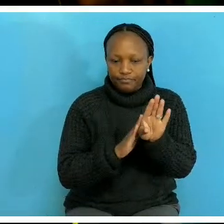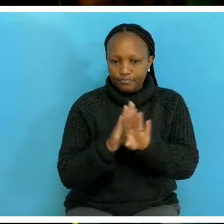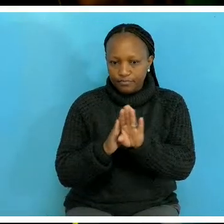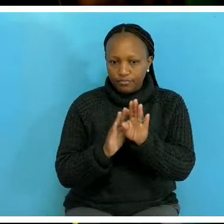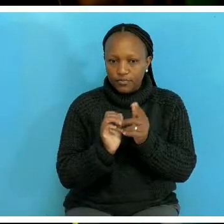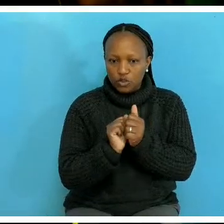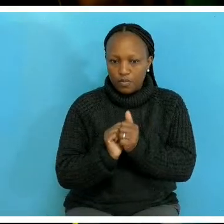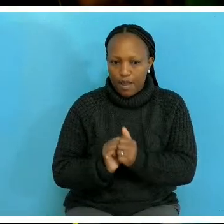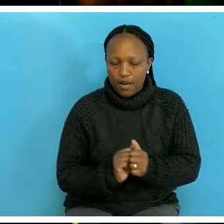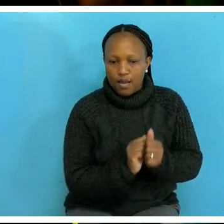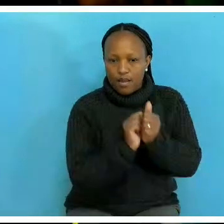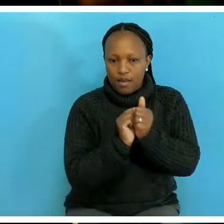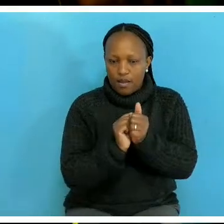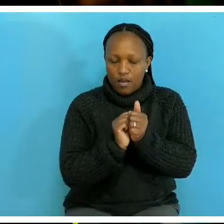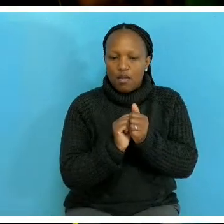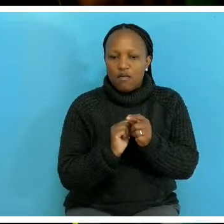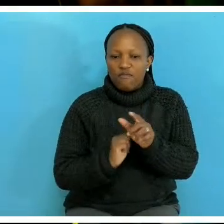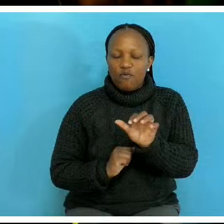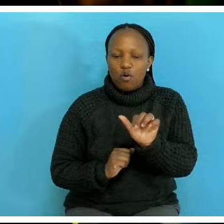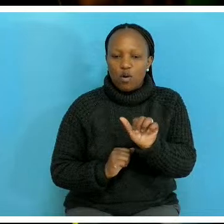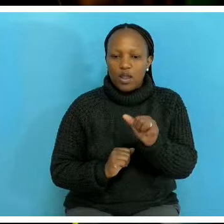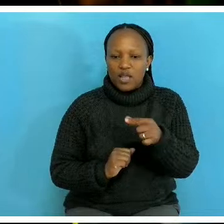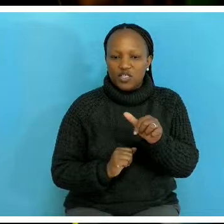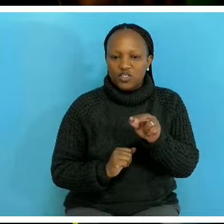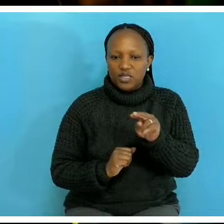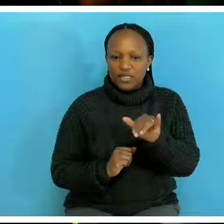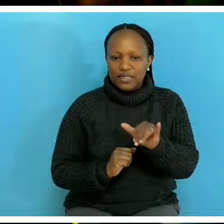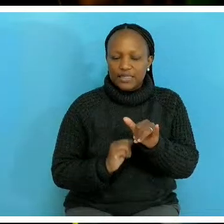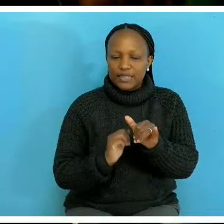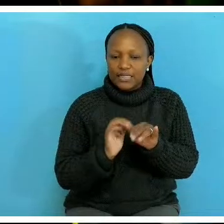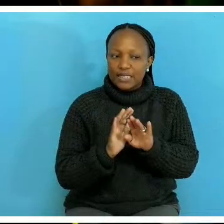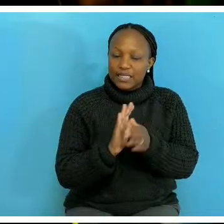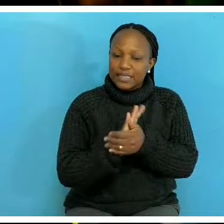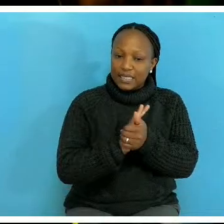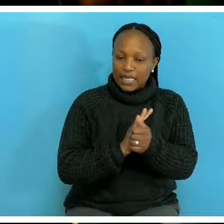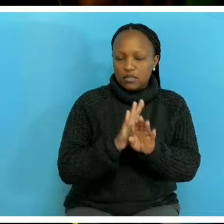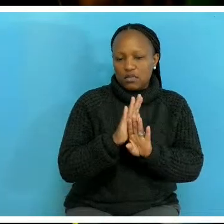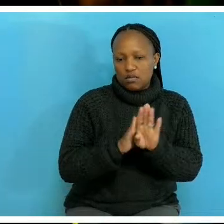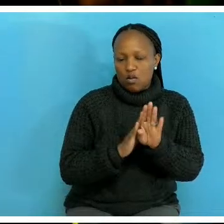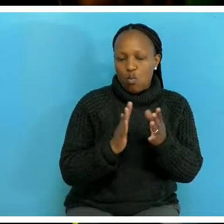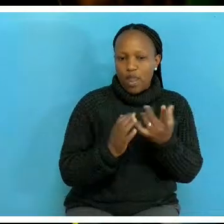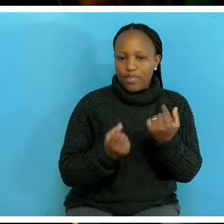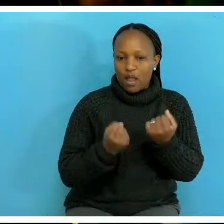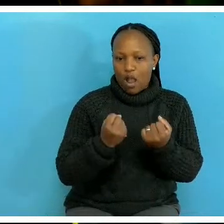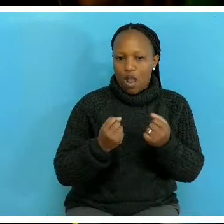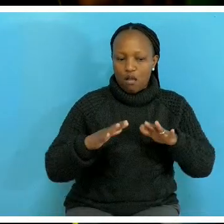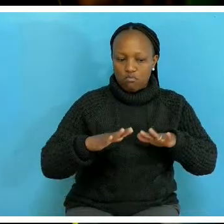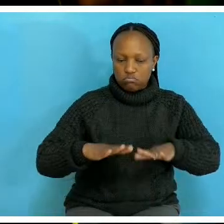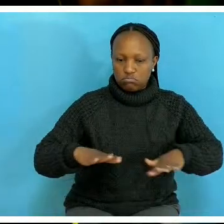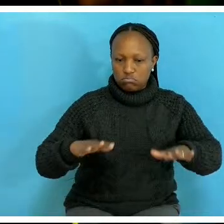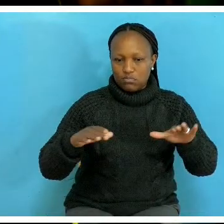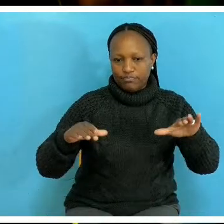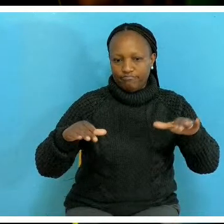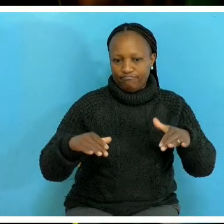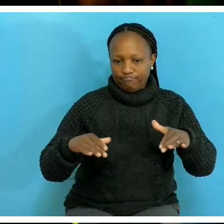partnering with our agencies to look at skills development within the automotive sector. Thanks, Chair.